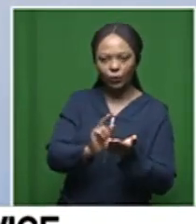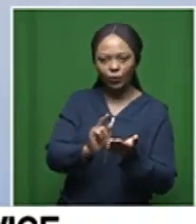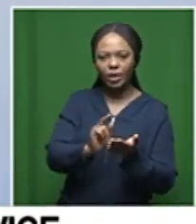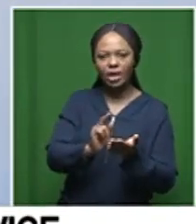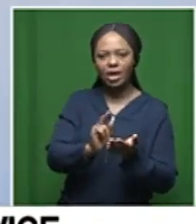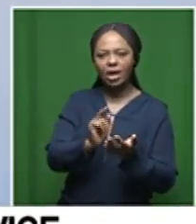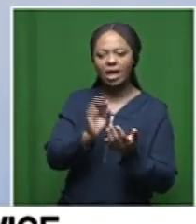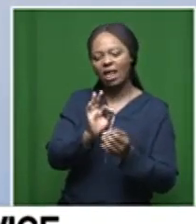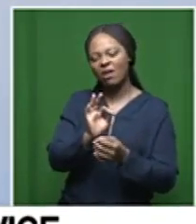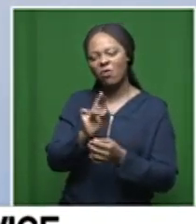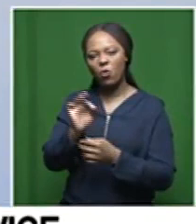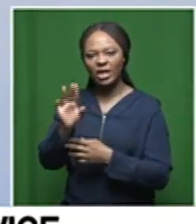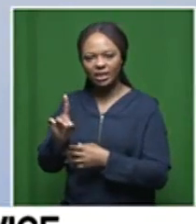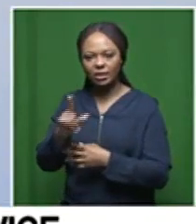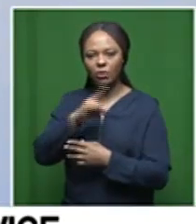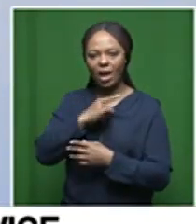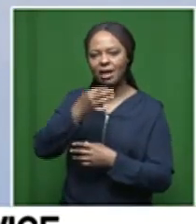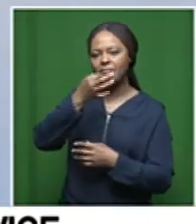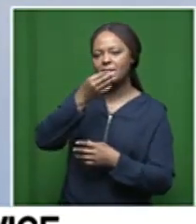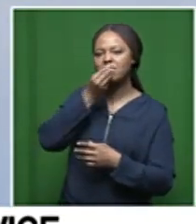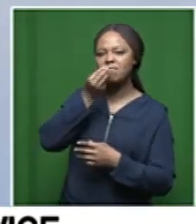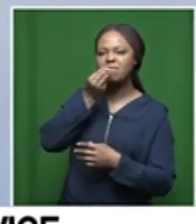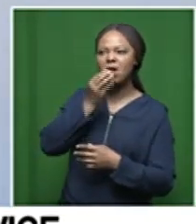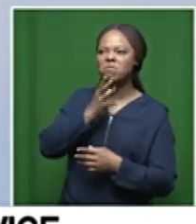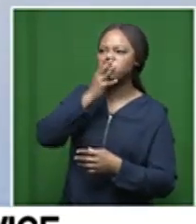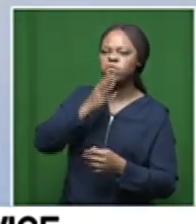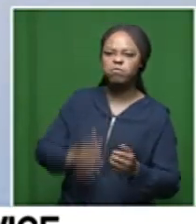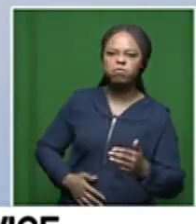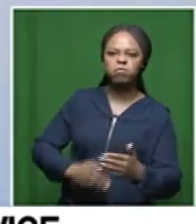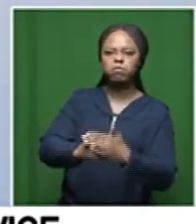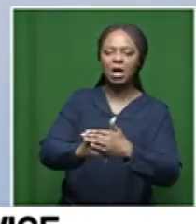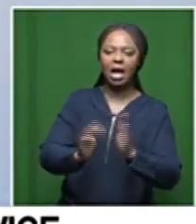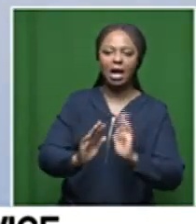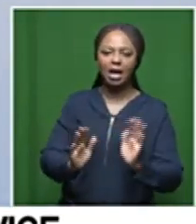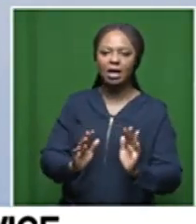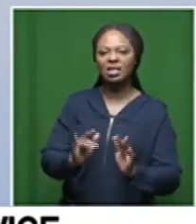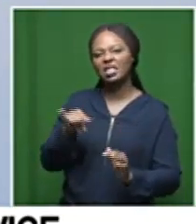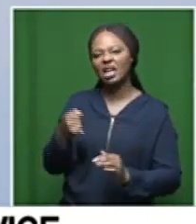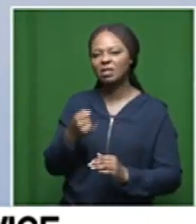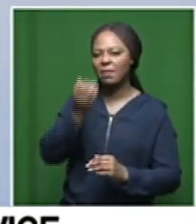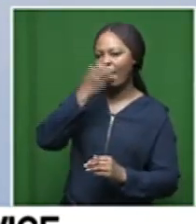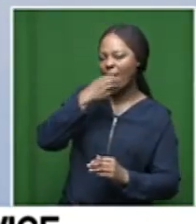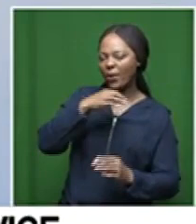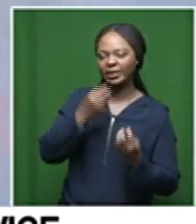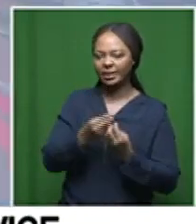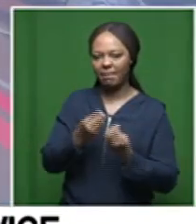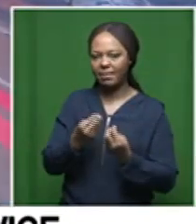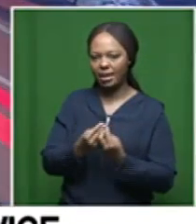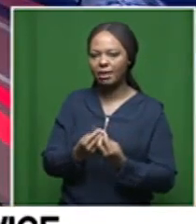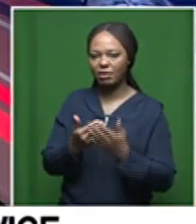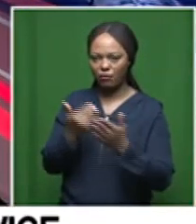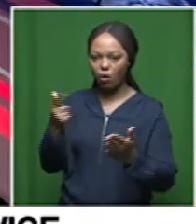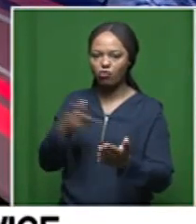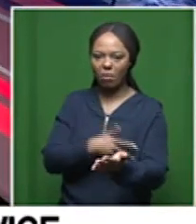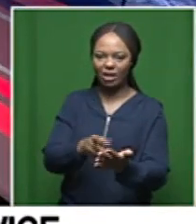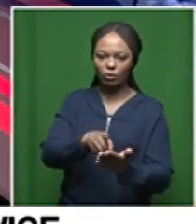before you come through to donate. But if you haven't had a snack, we can provide you one just before you donate. Are there conditions that preclude